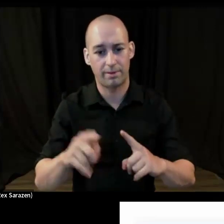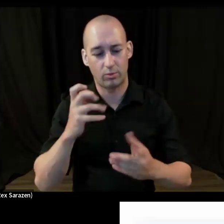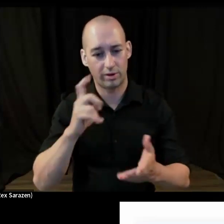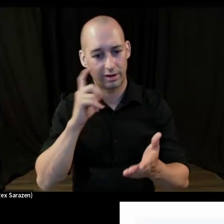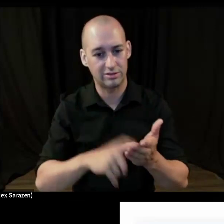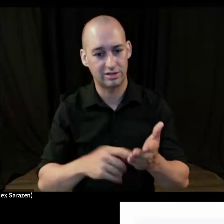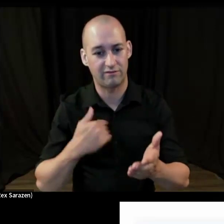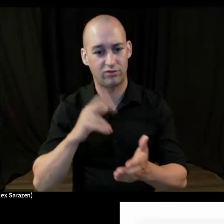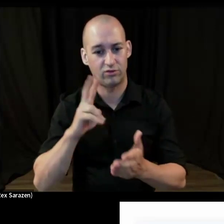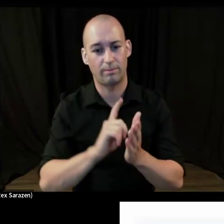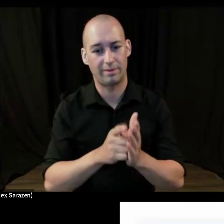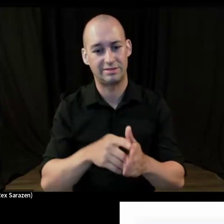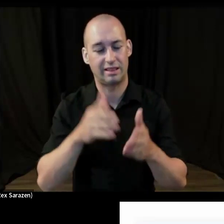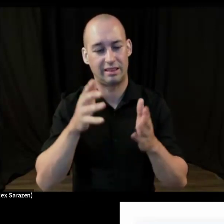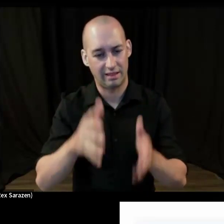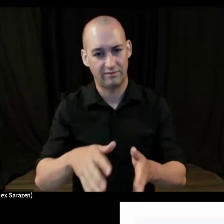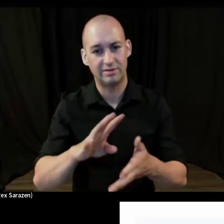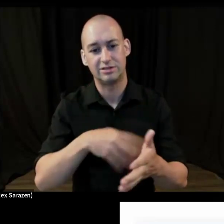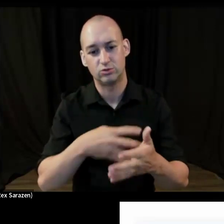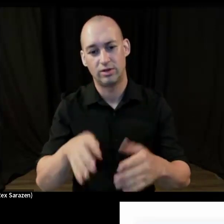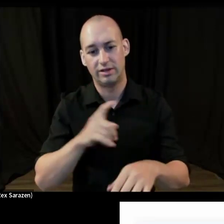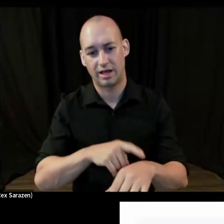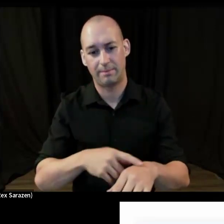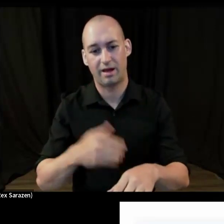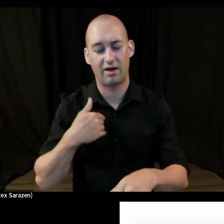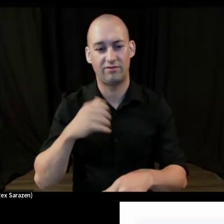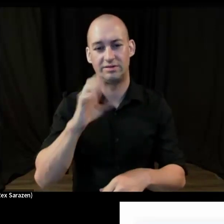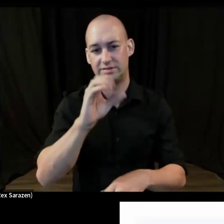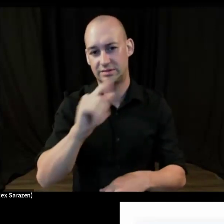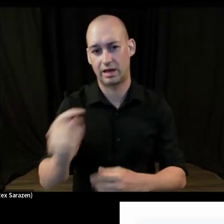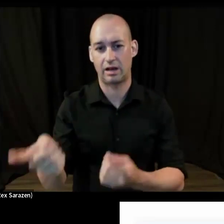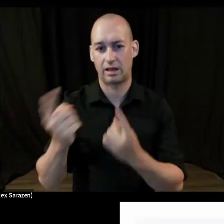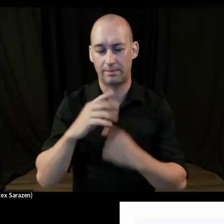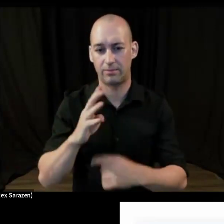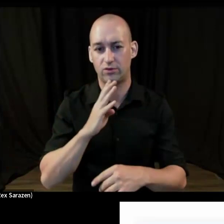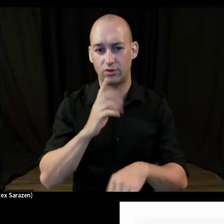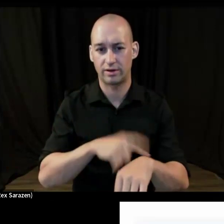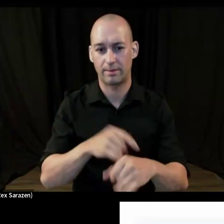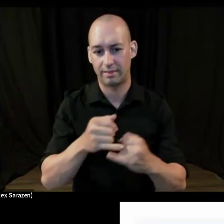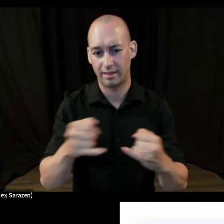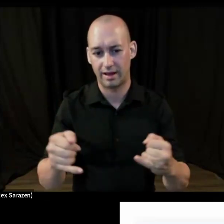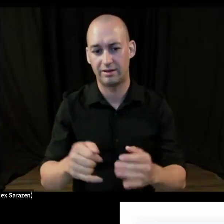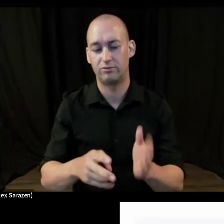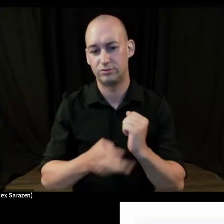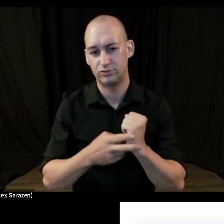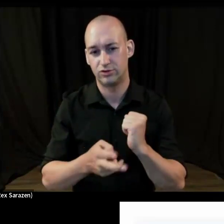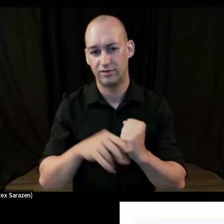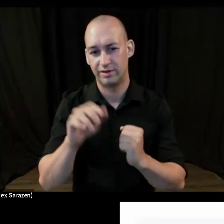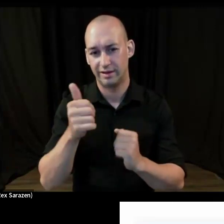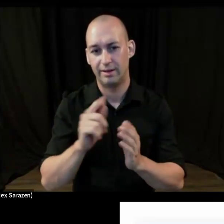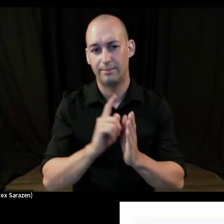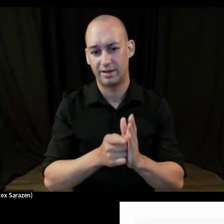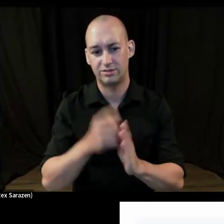minutes left of our scheduled time. So I'm going to have Scott come up, talk timeline, and then reserve 5 to 10 extra minutes at the tail end to do